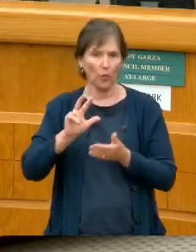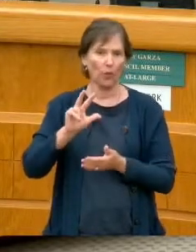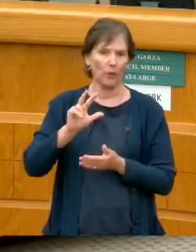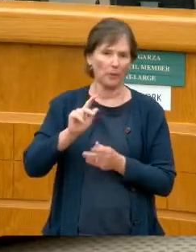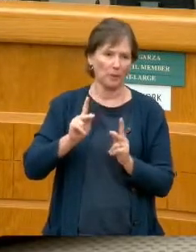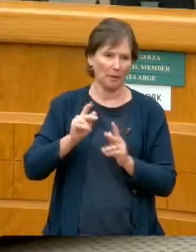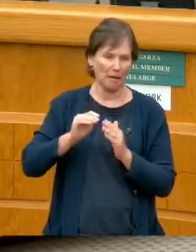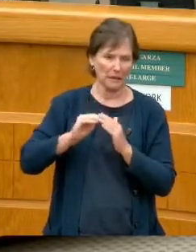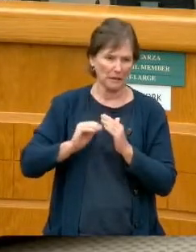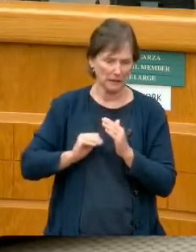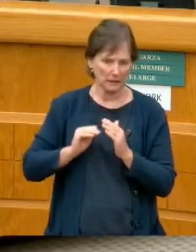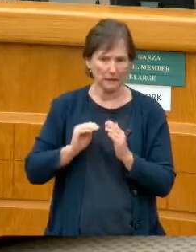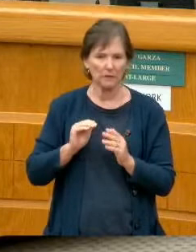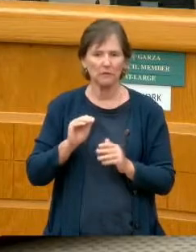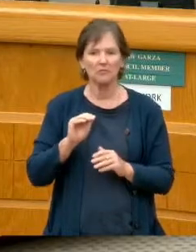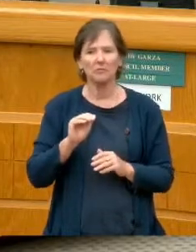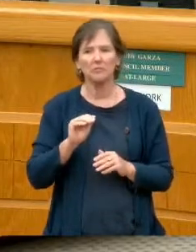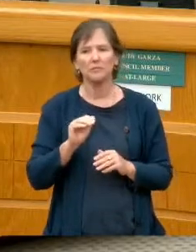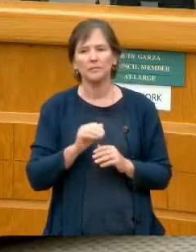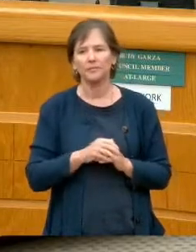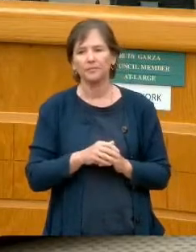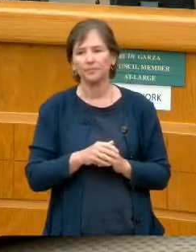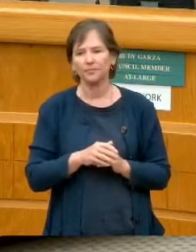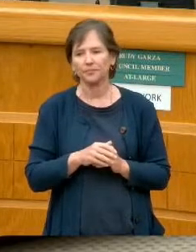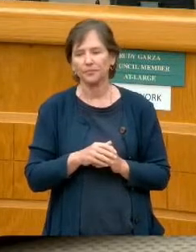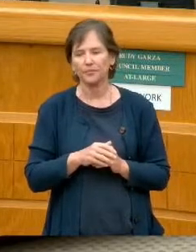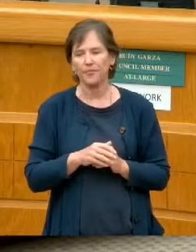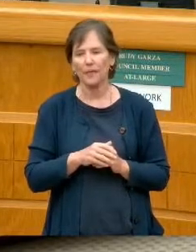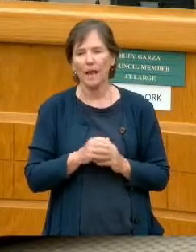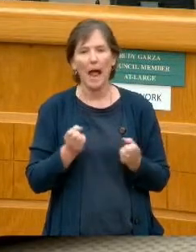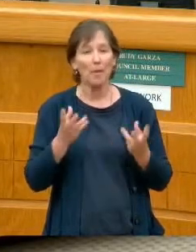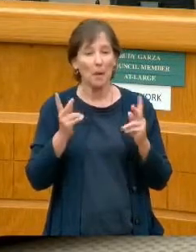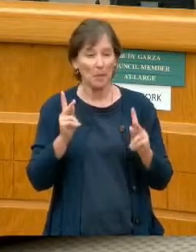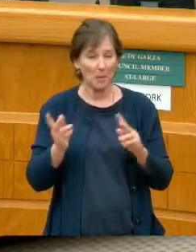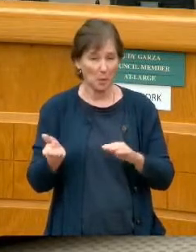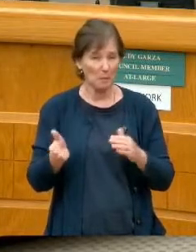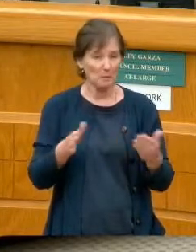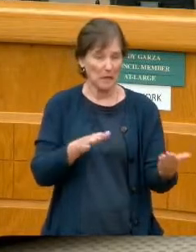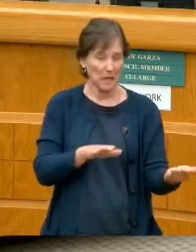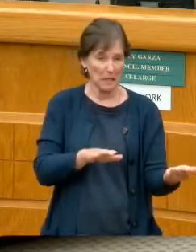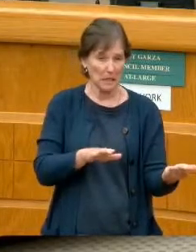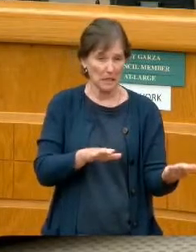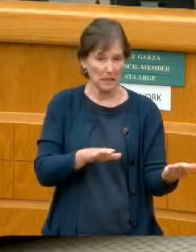yesterday. And then the number of deaths, we talked about there were